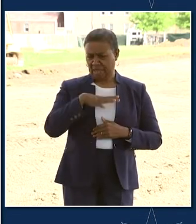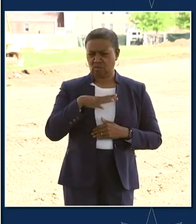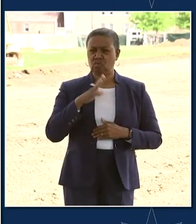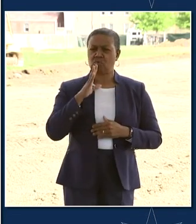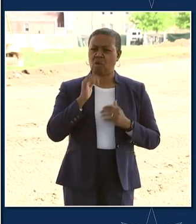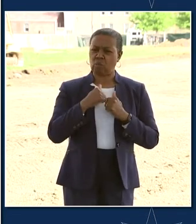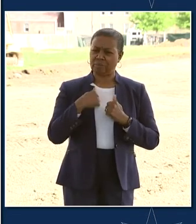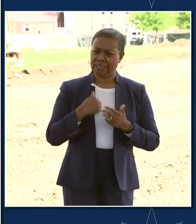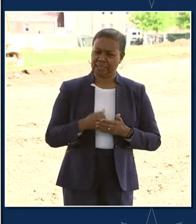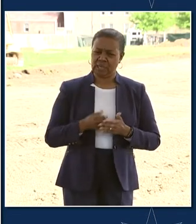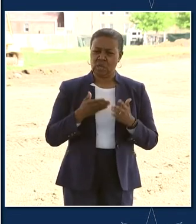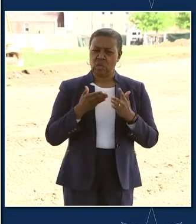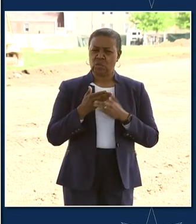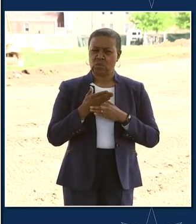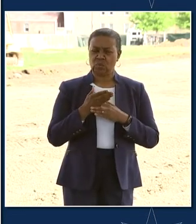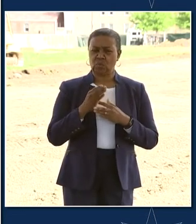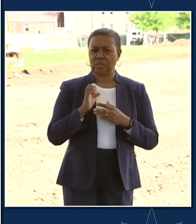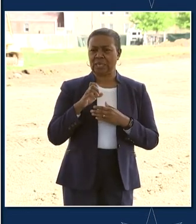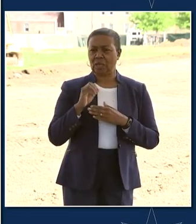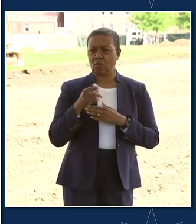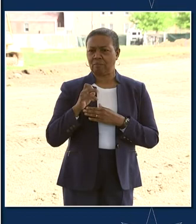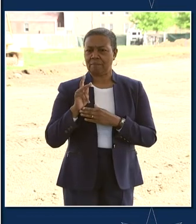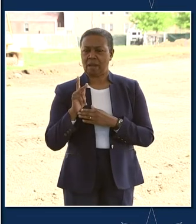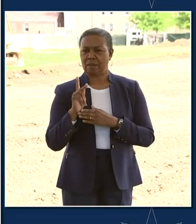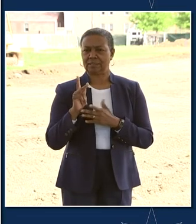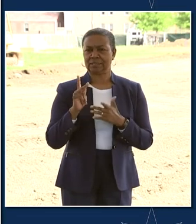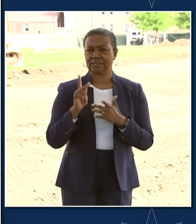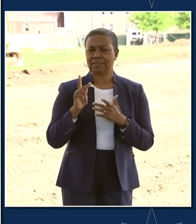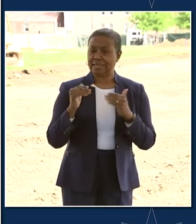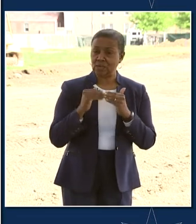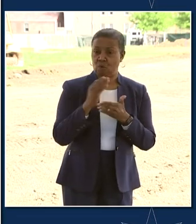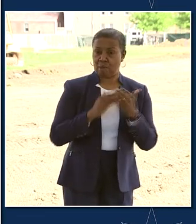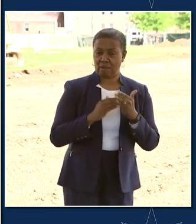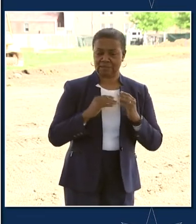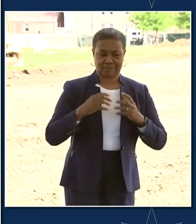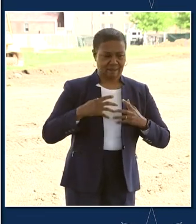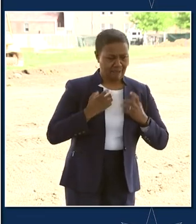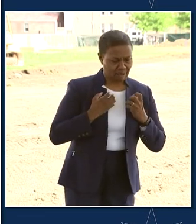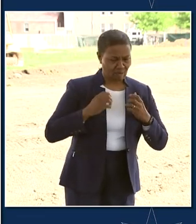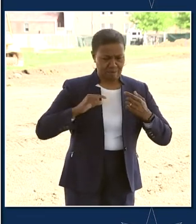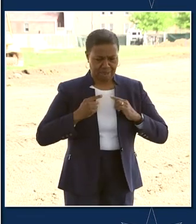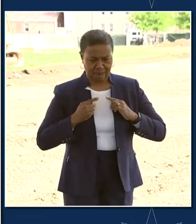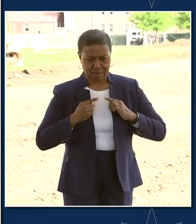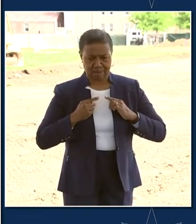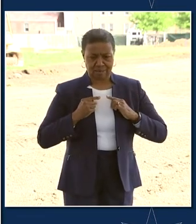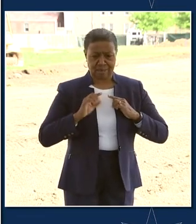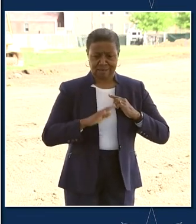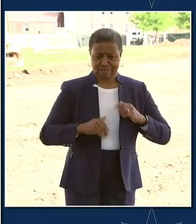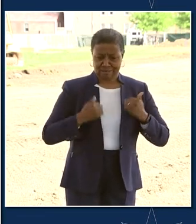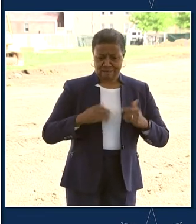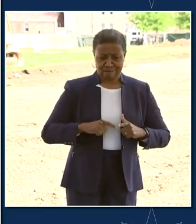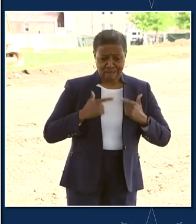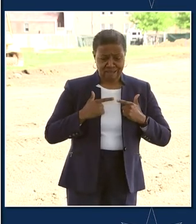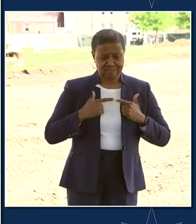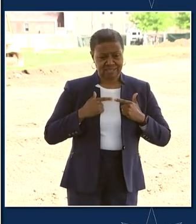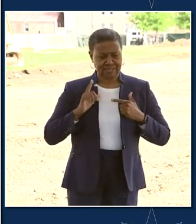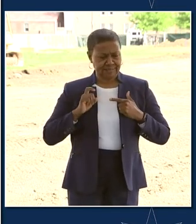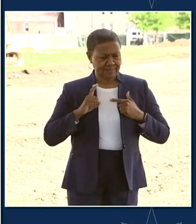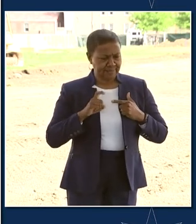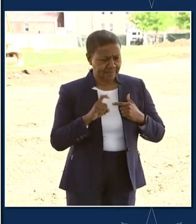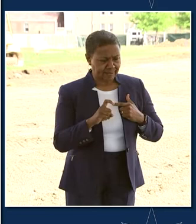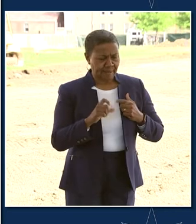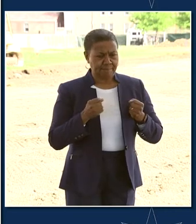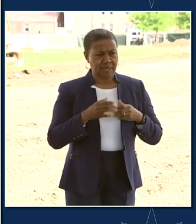to me through equal parts anger and pain, that his whole young life he walked by too